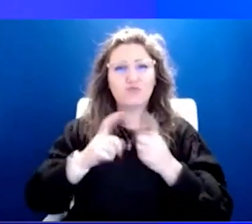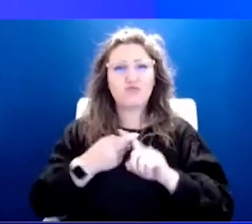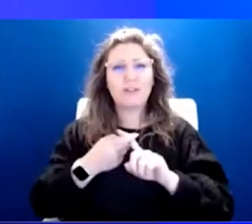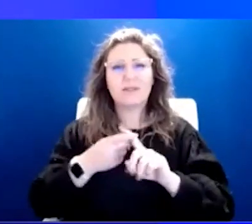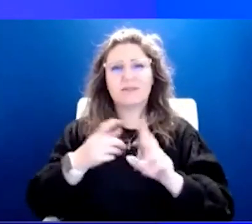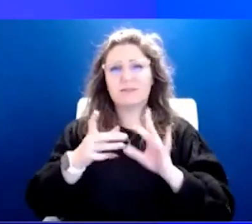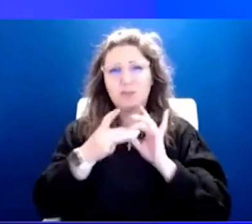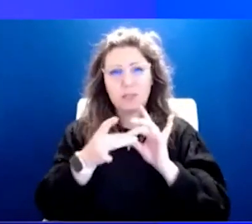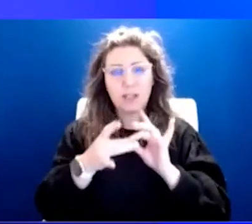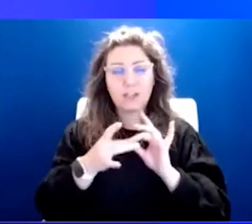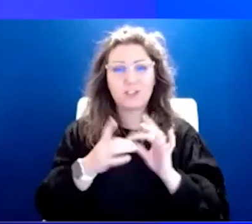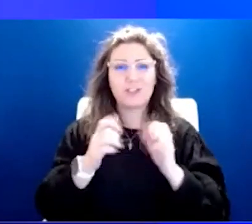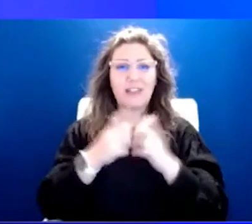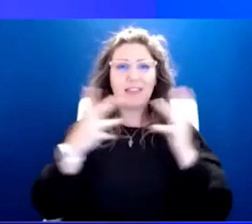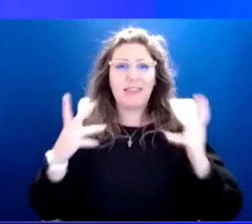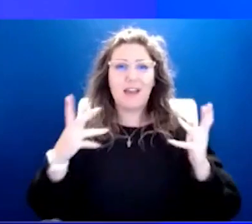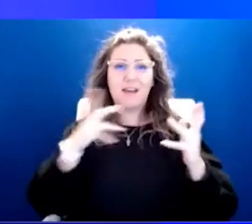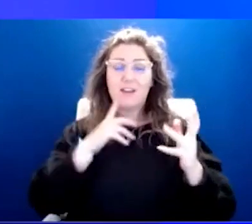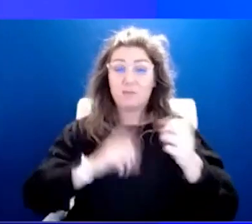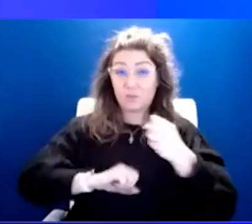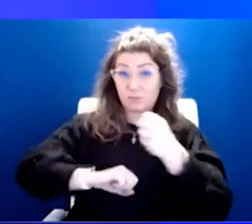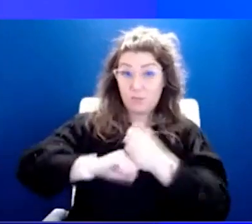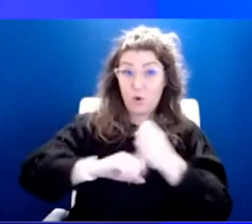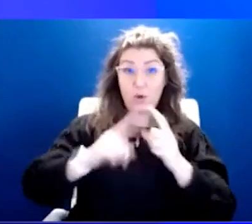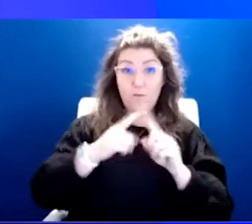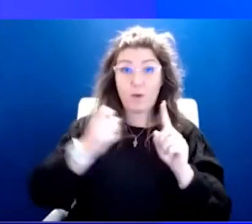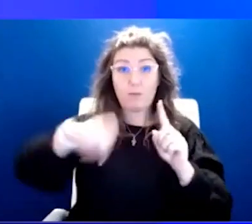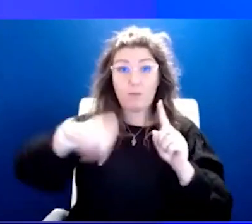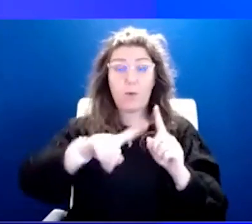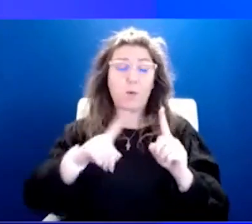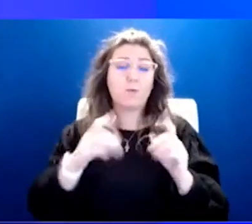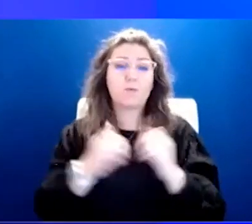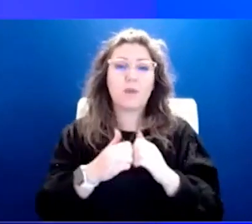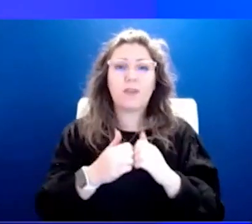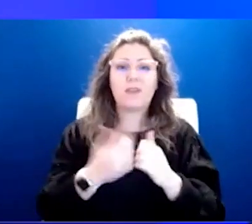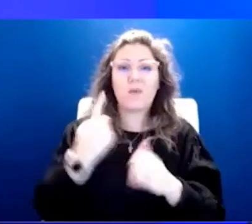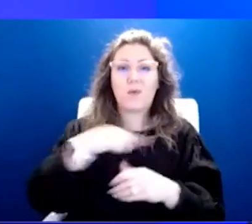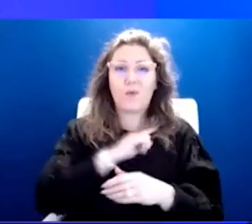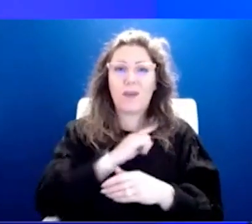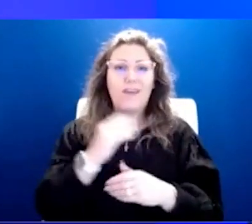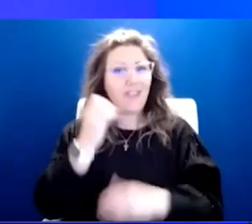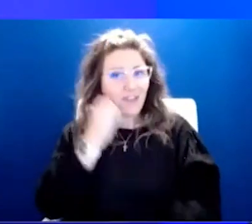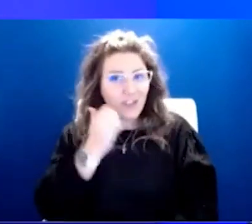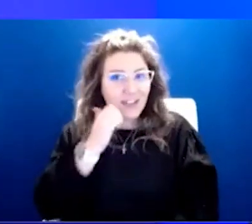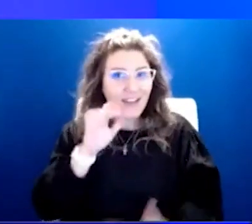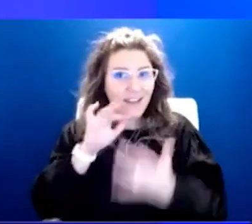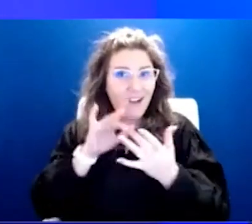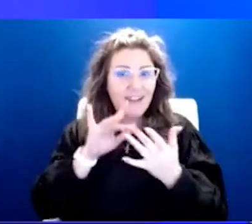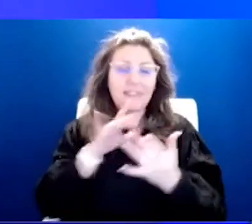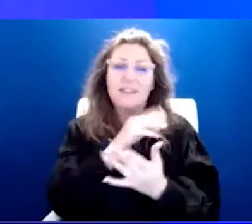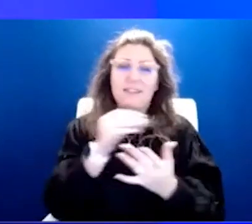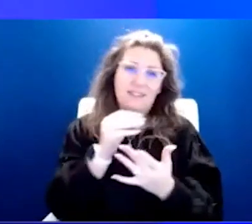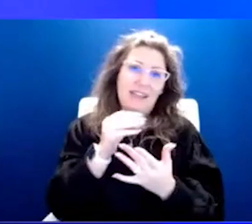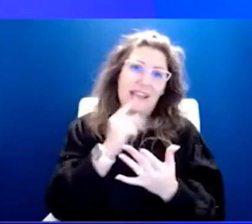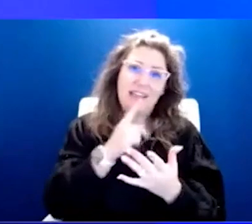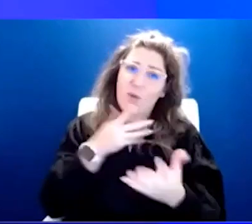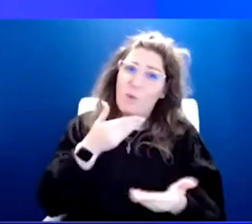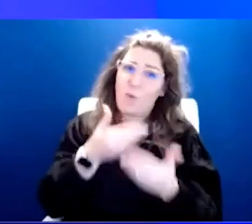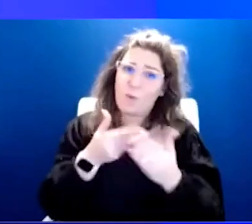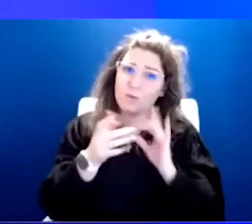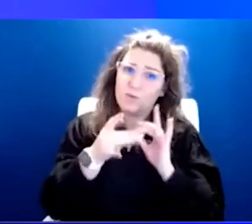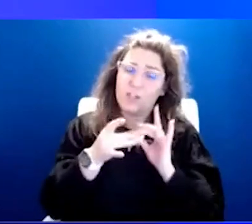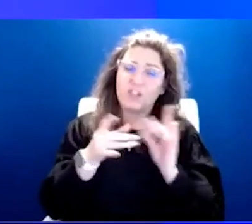a tremendous amount of support from those with whom we're in daily contact and with whom we've got close relationships. So being able